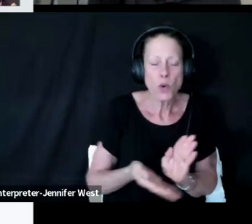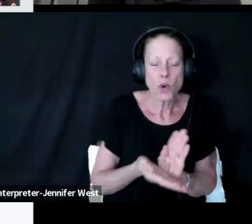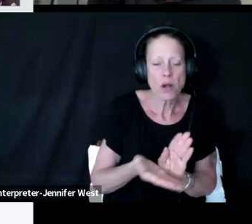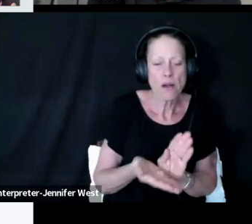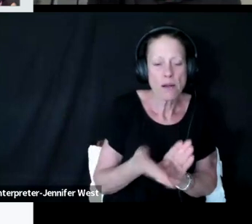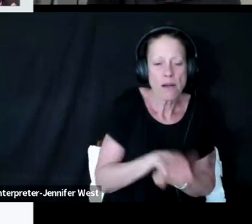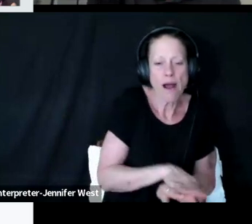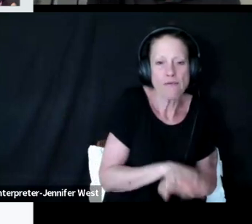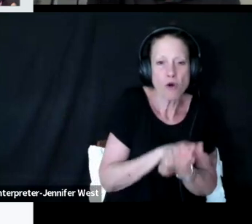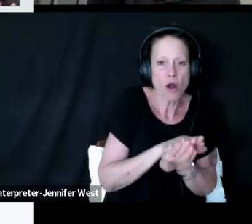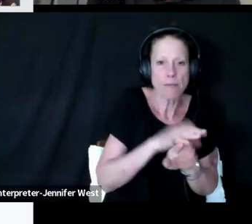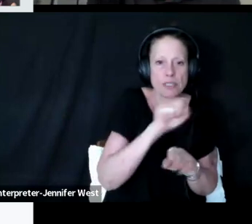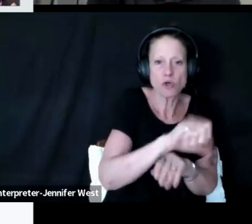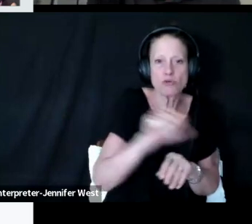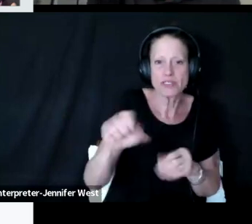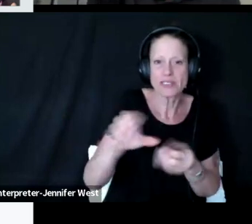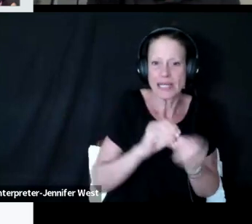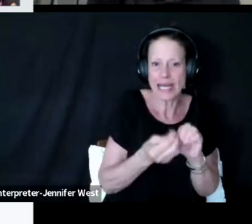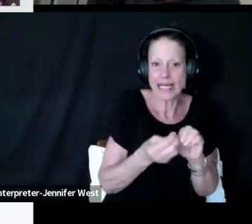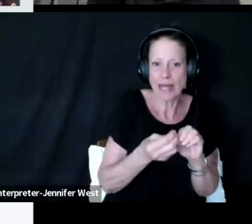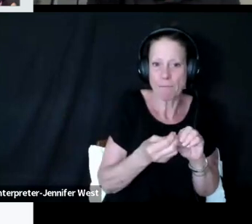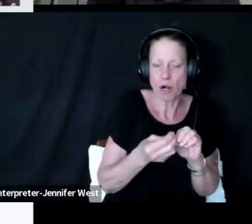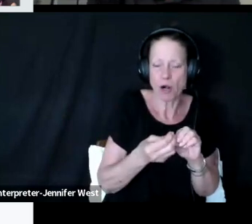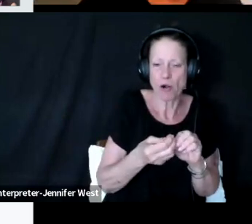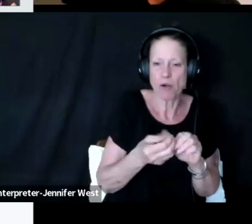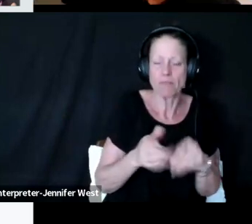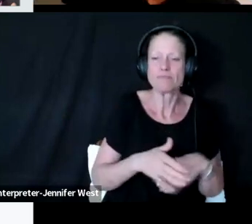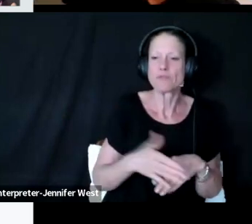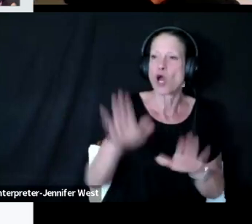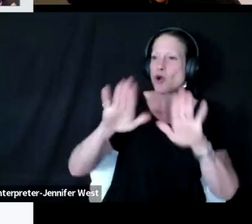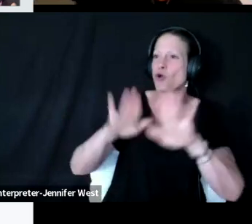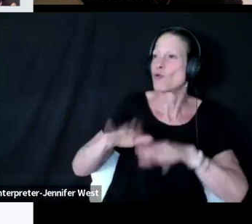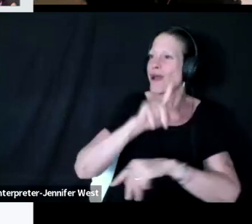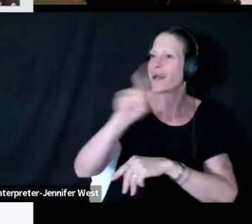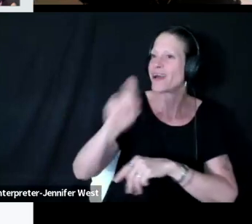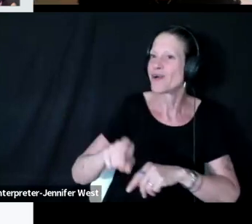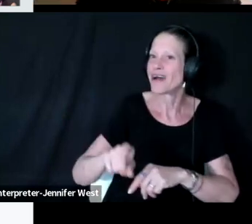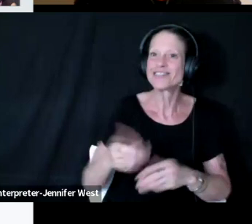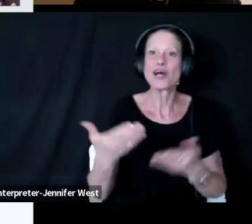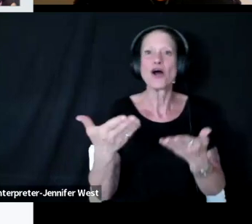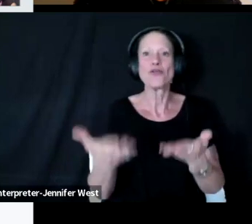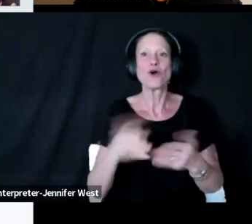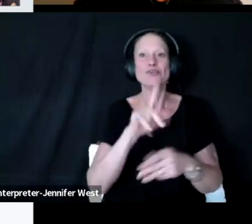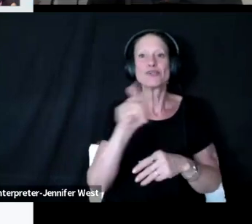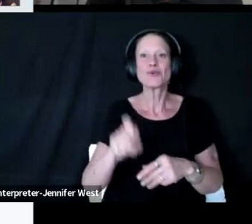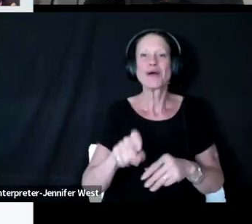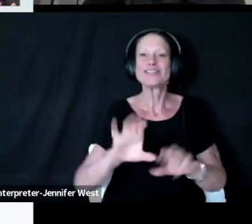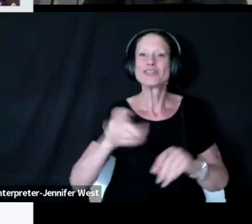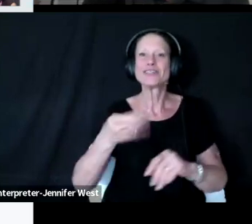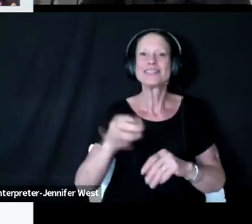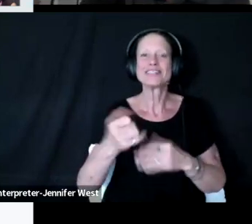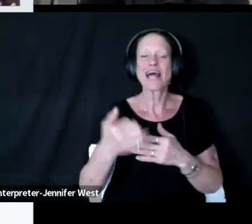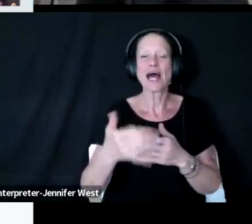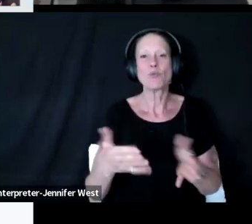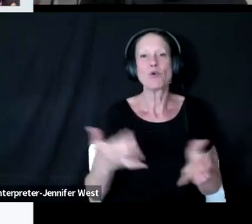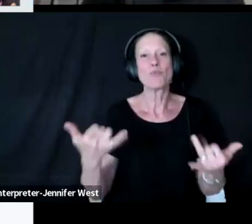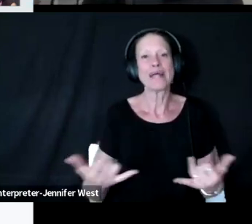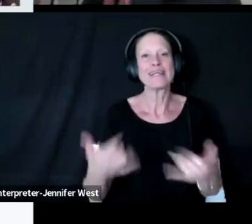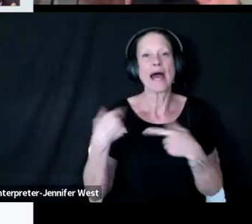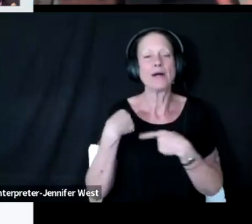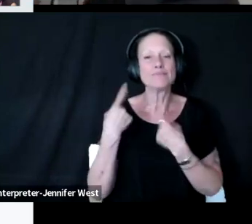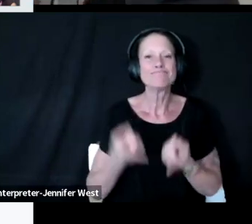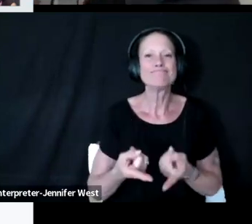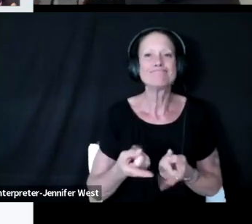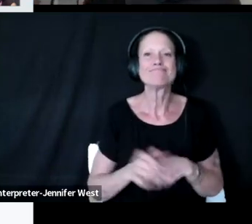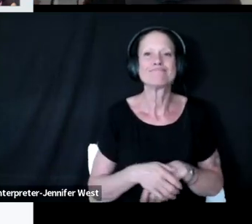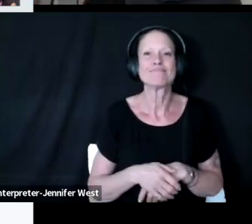So thanks for the Okay. question. Great question. Those are the questions in the chat right now. Okay, great. Okay, just